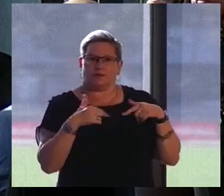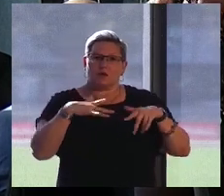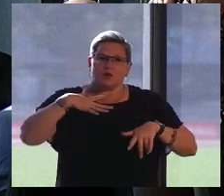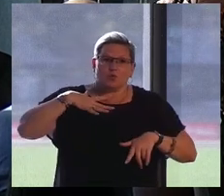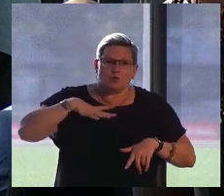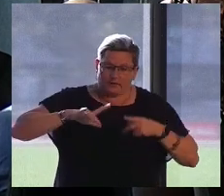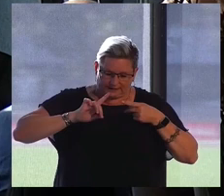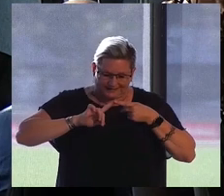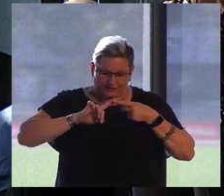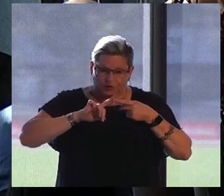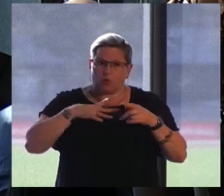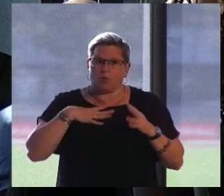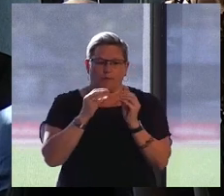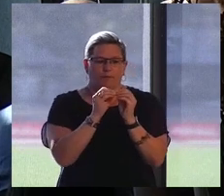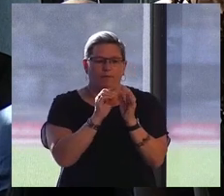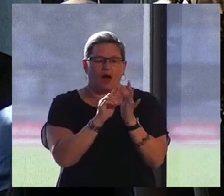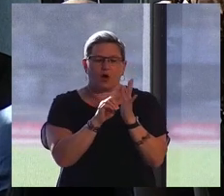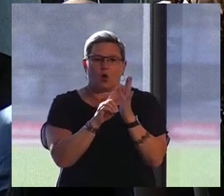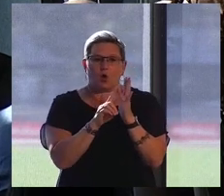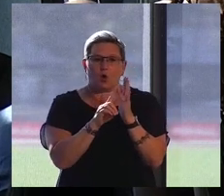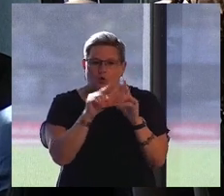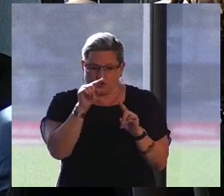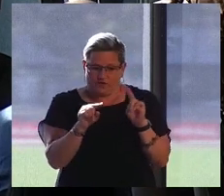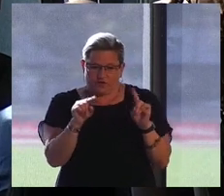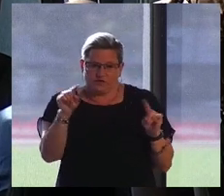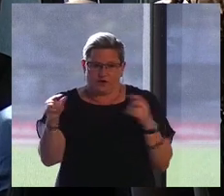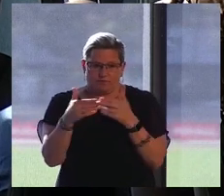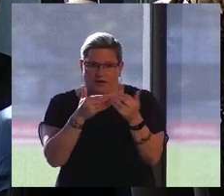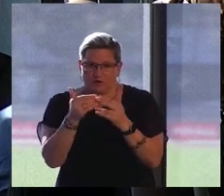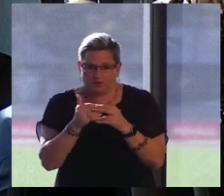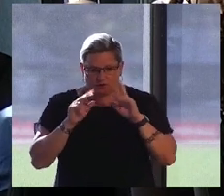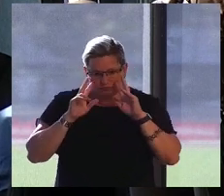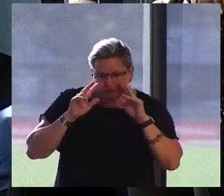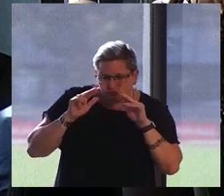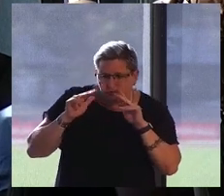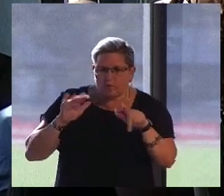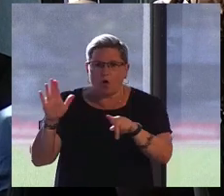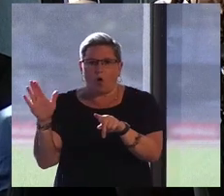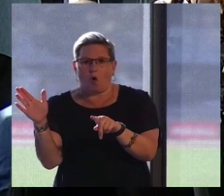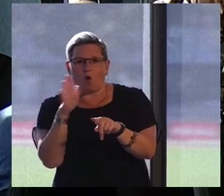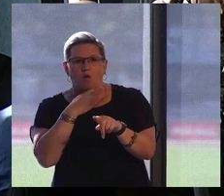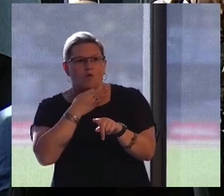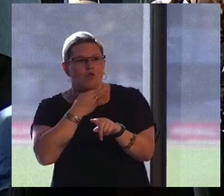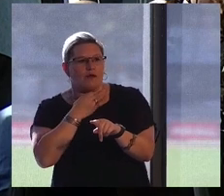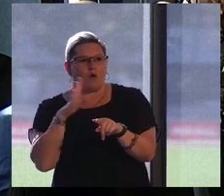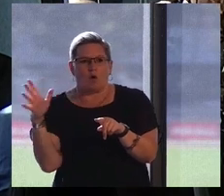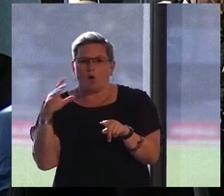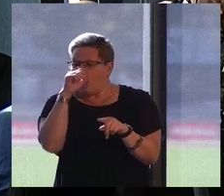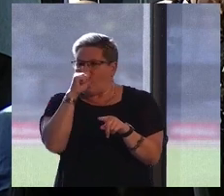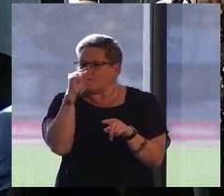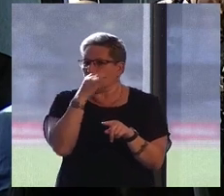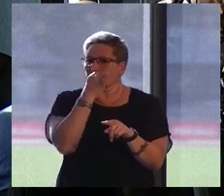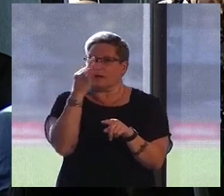biodiversity management, biodiversity, you know, being preservation of all threatened plants and animals, and preventing